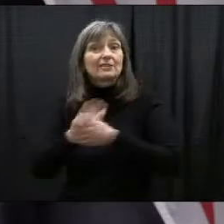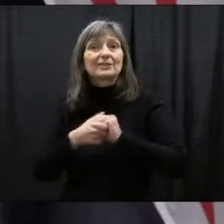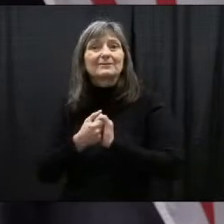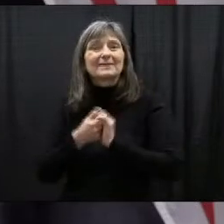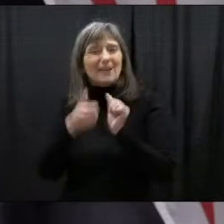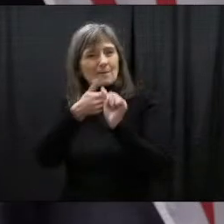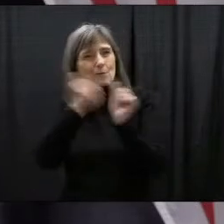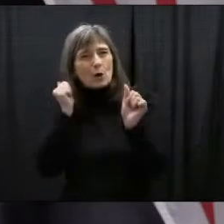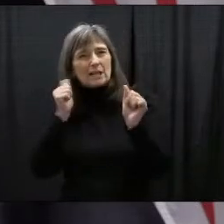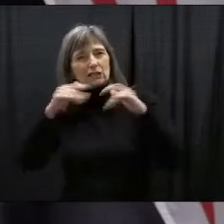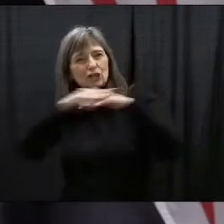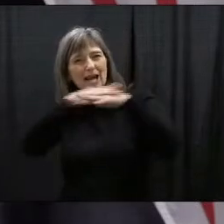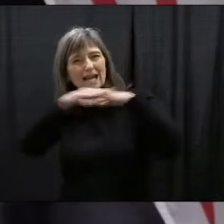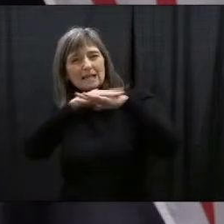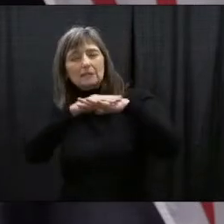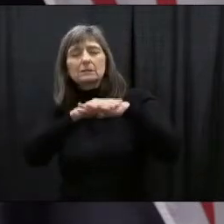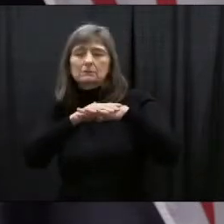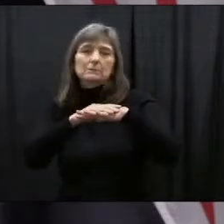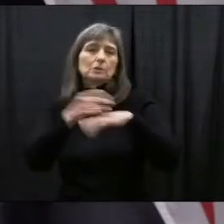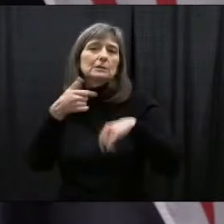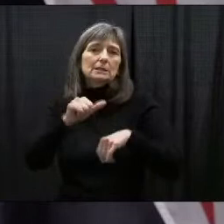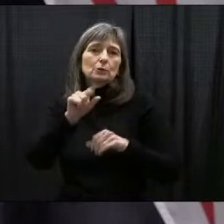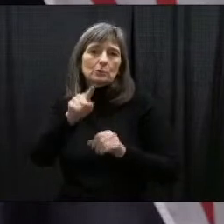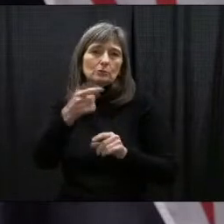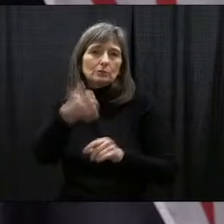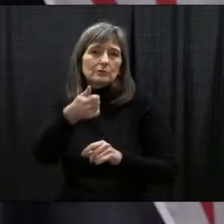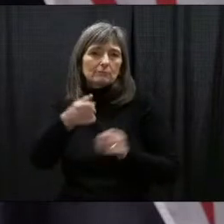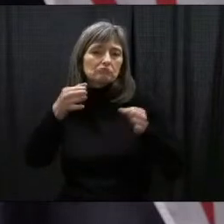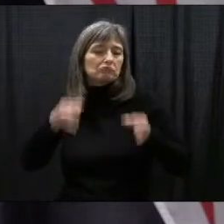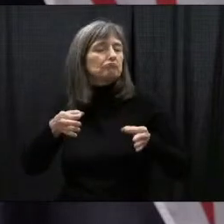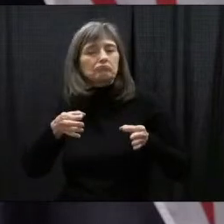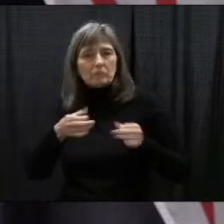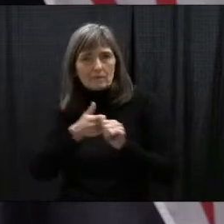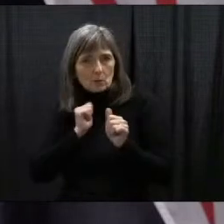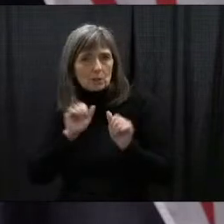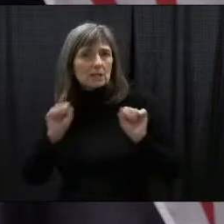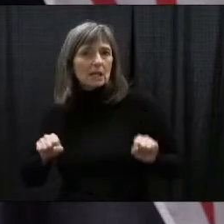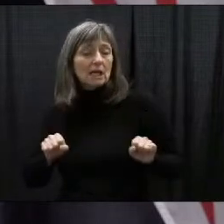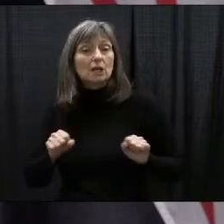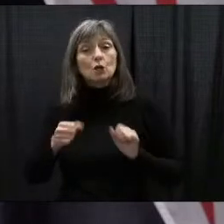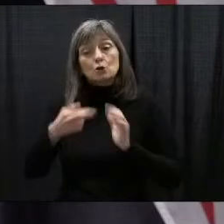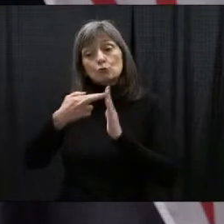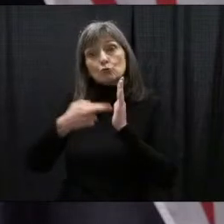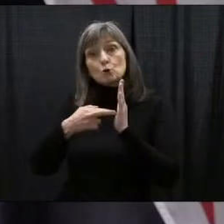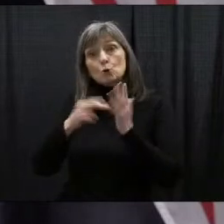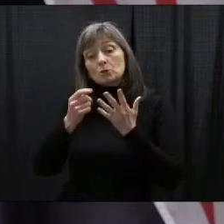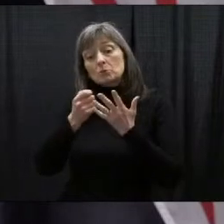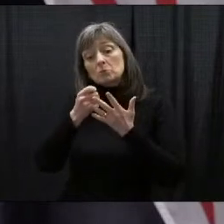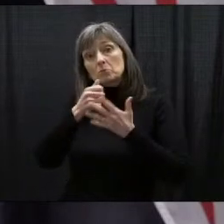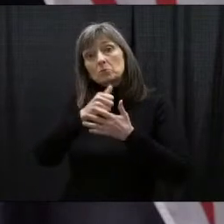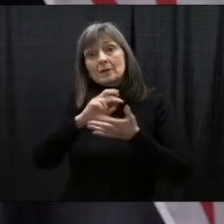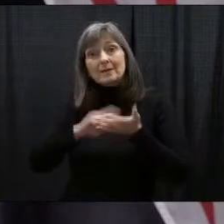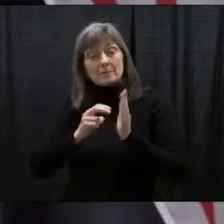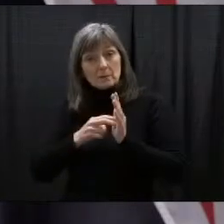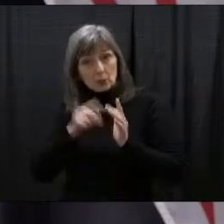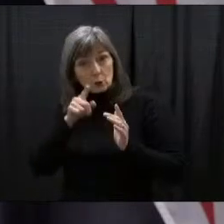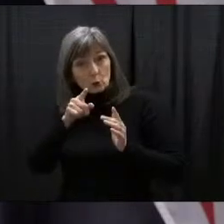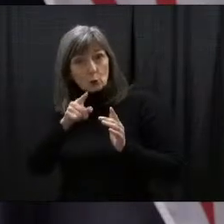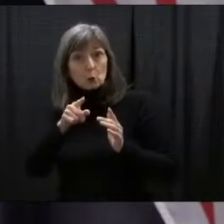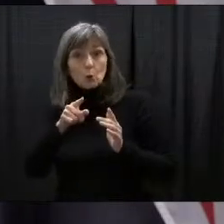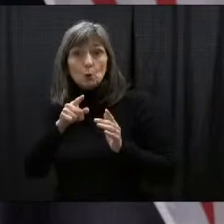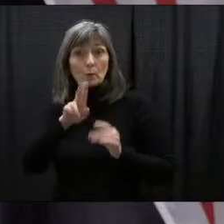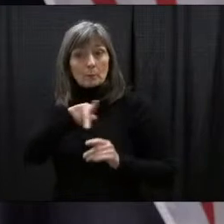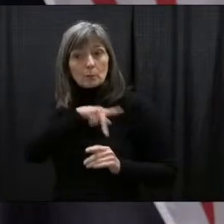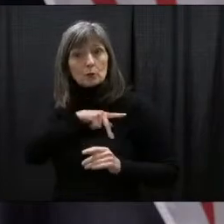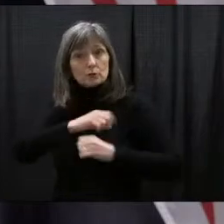high-risk settings are all important tools you have to stay healthy. Just because restrictions are winding down does not mean that you have to put away your